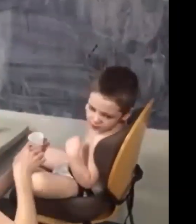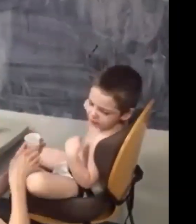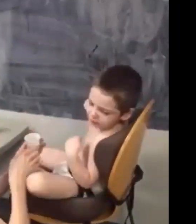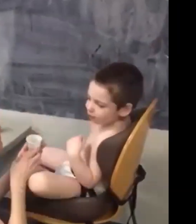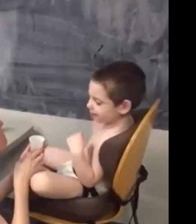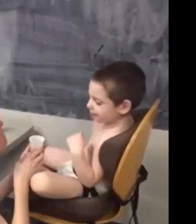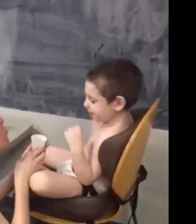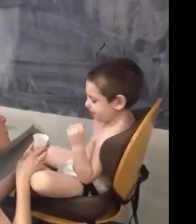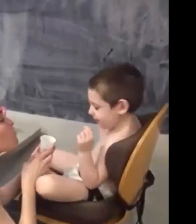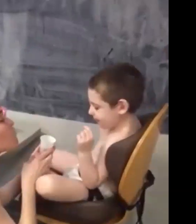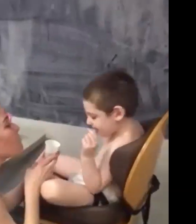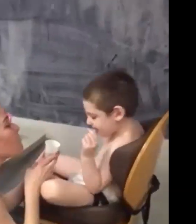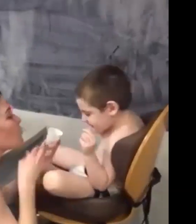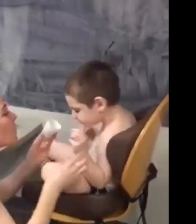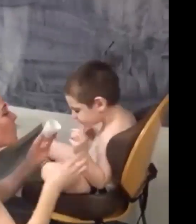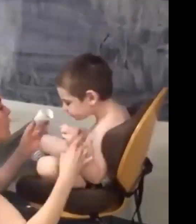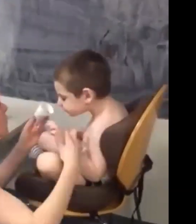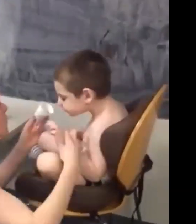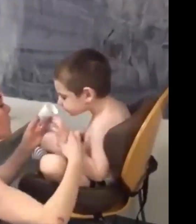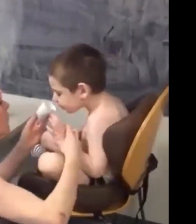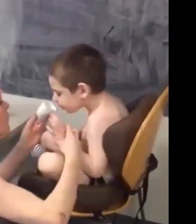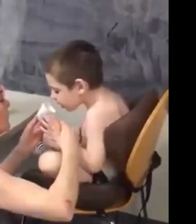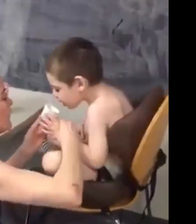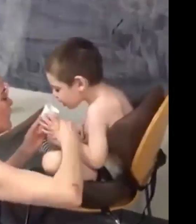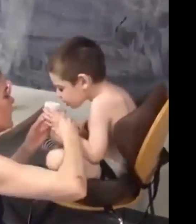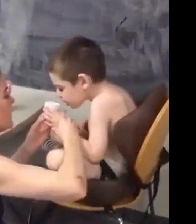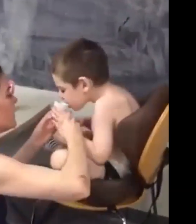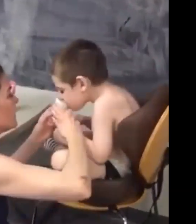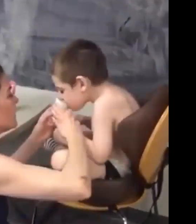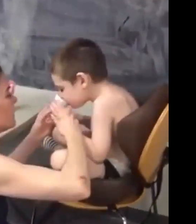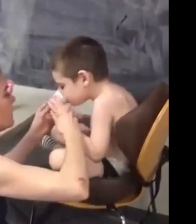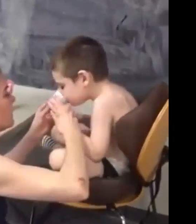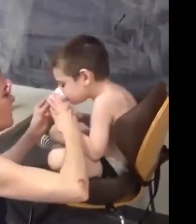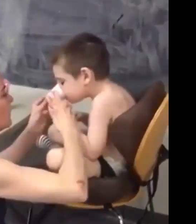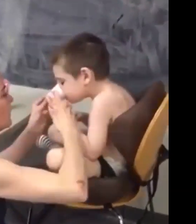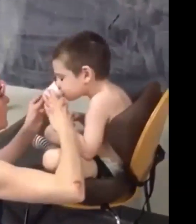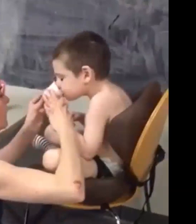And Kelly's objective is to get him to drink water.